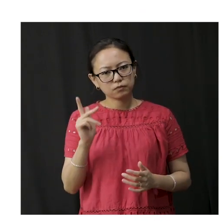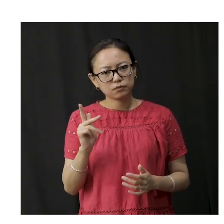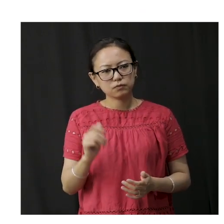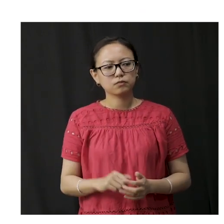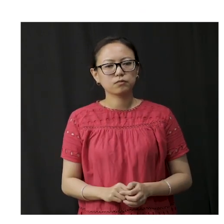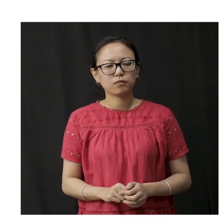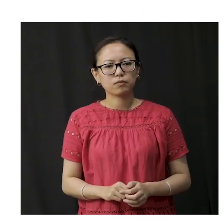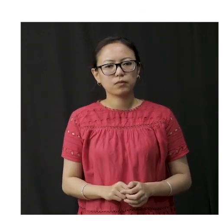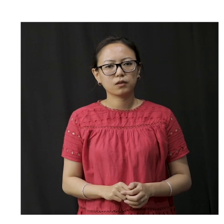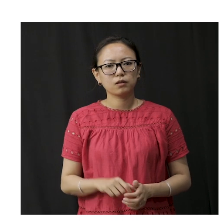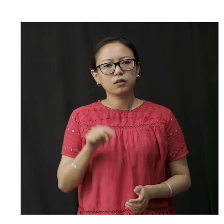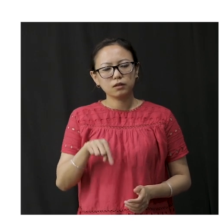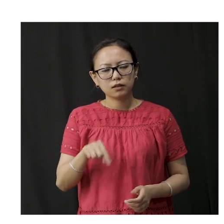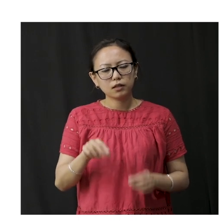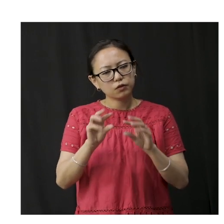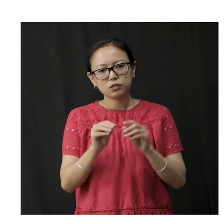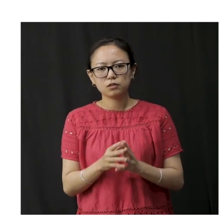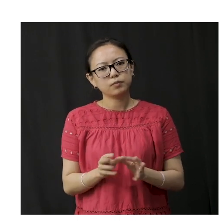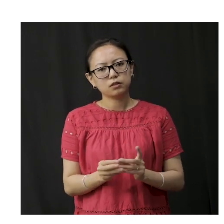you all spell along with me?